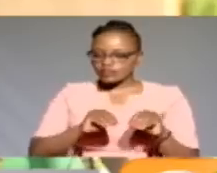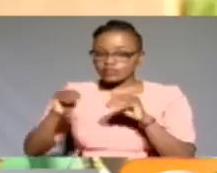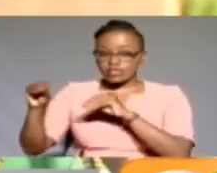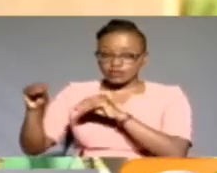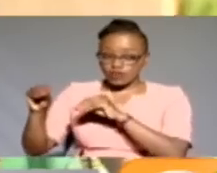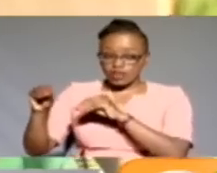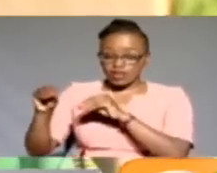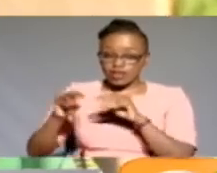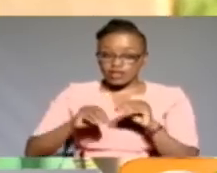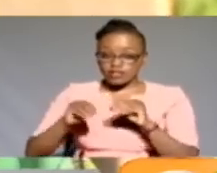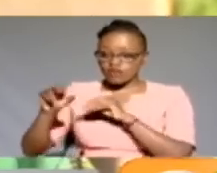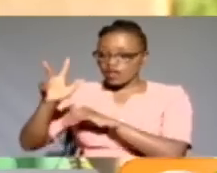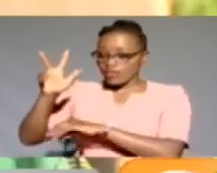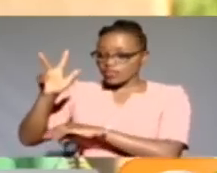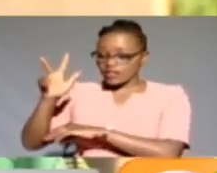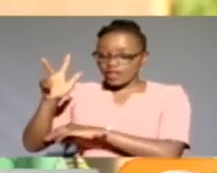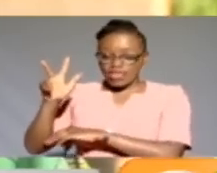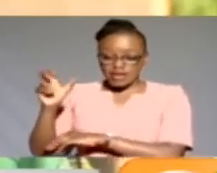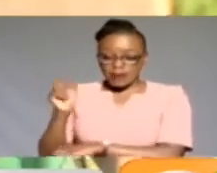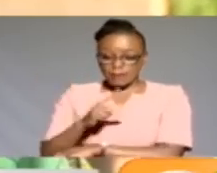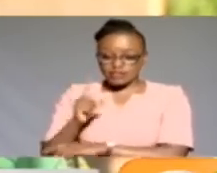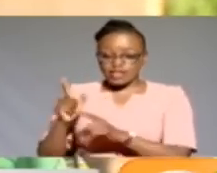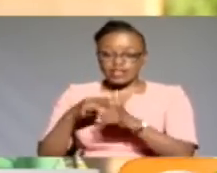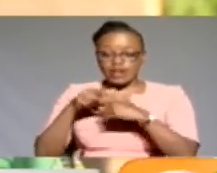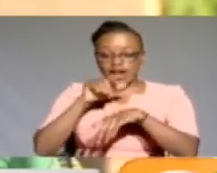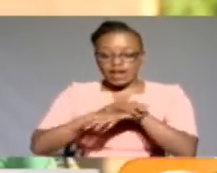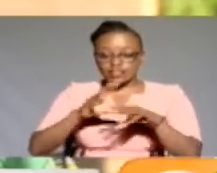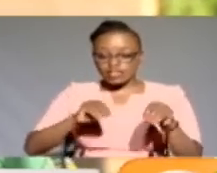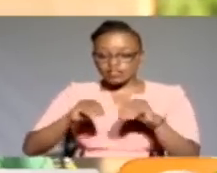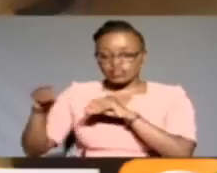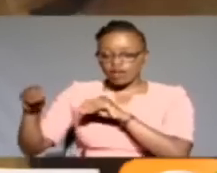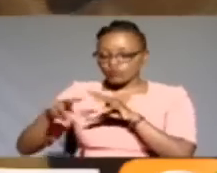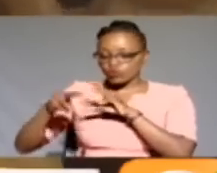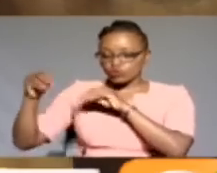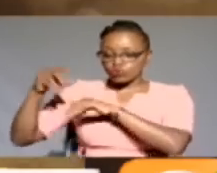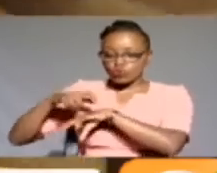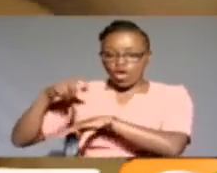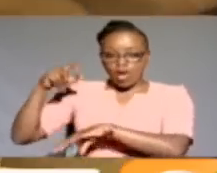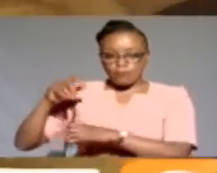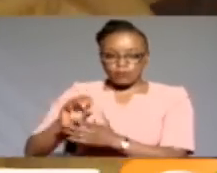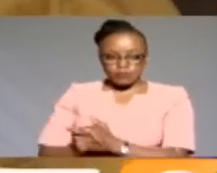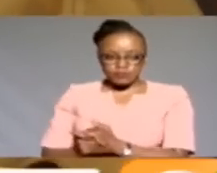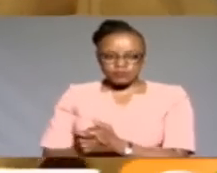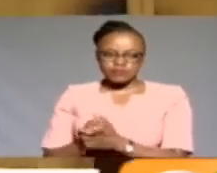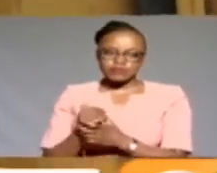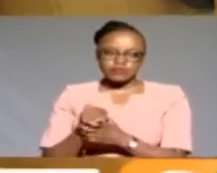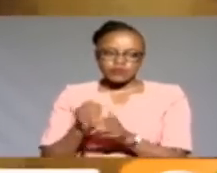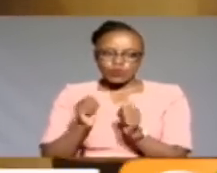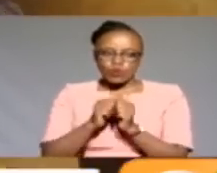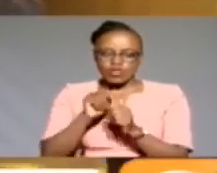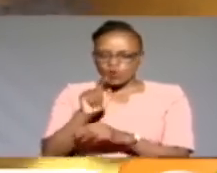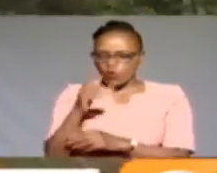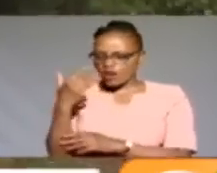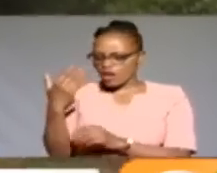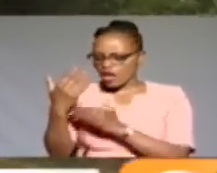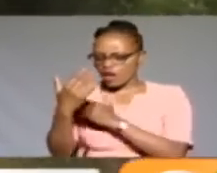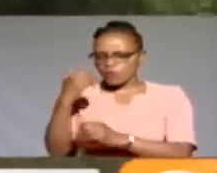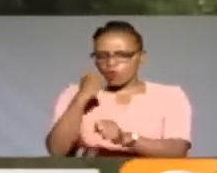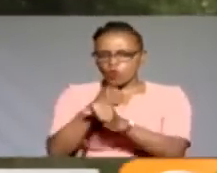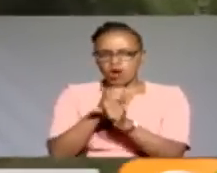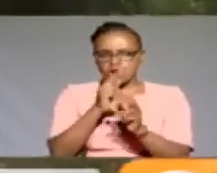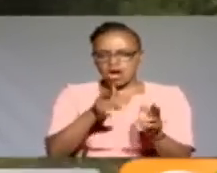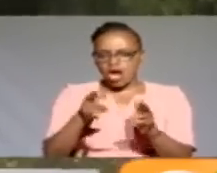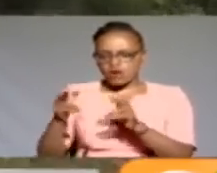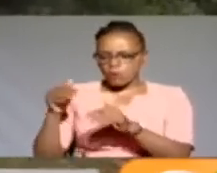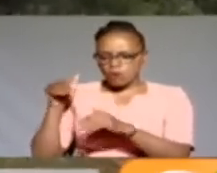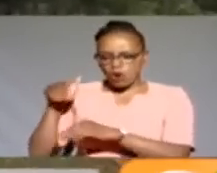Nilipata nikiwa miezi 3 ikiisha ndio nilipata transfer ya kwenda Embu. With one arm, she does her daily chores while